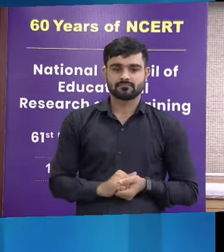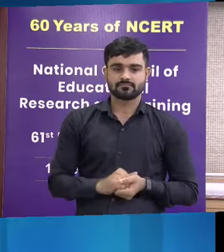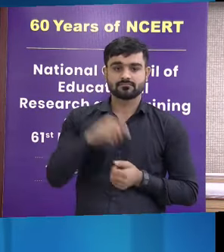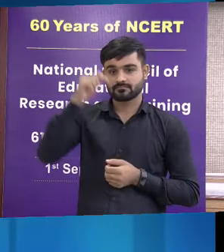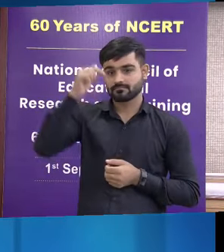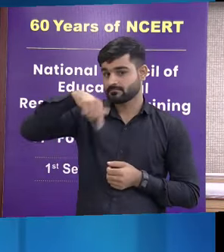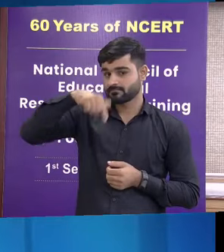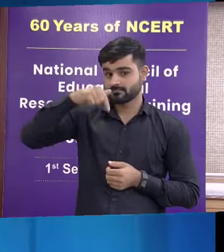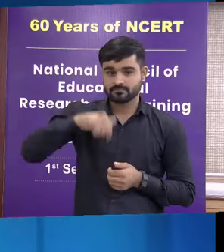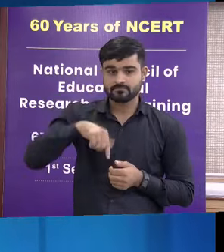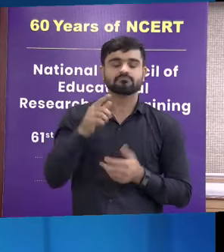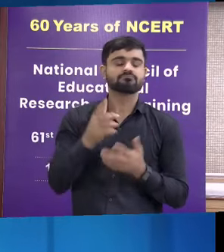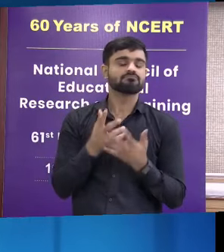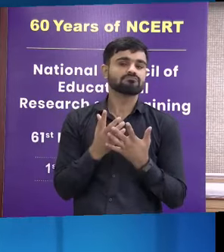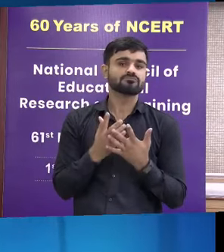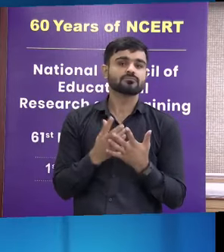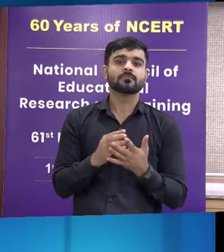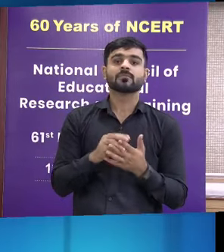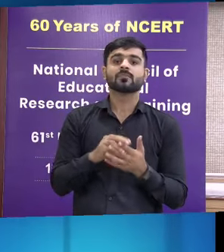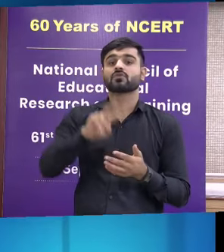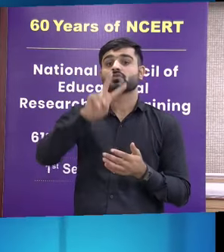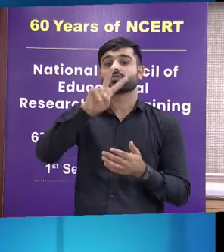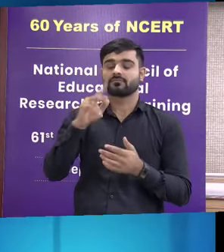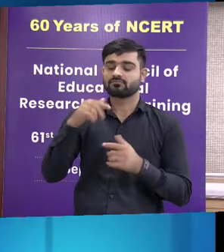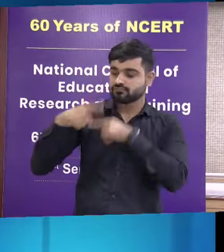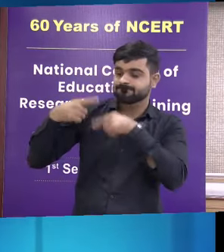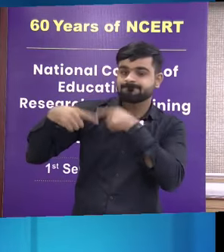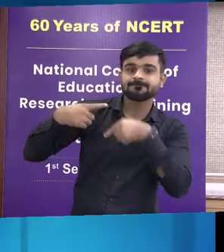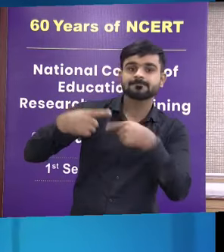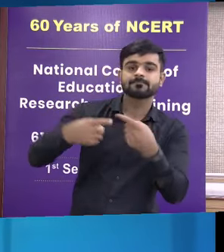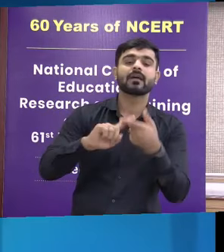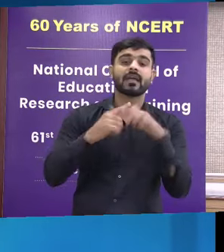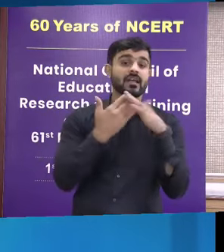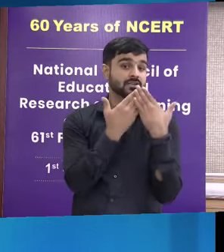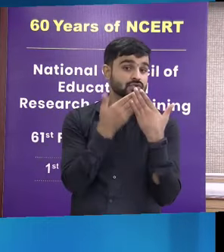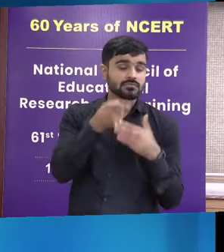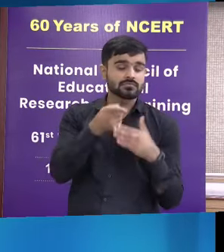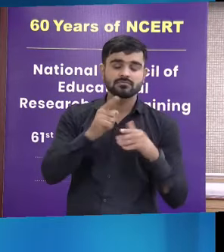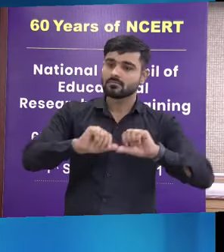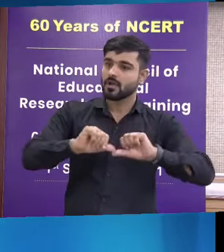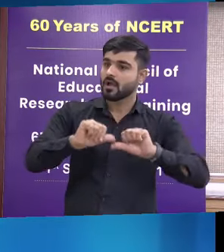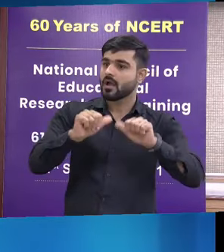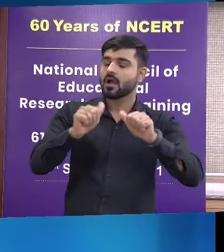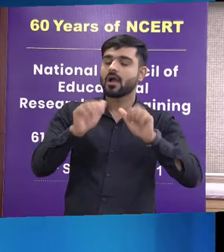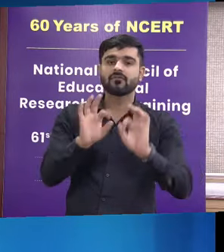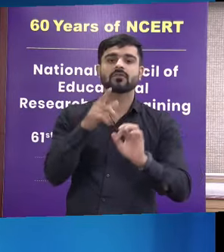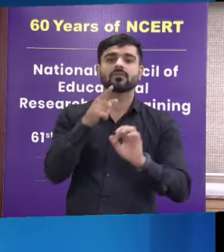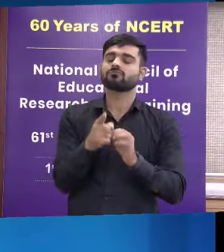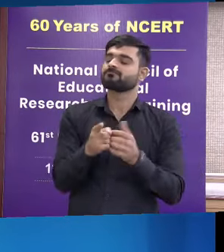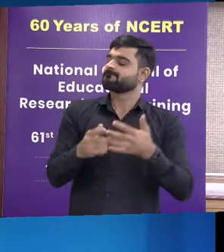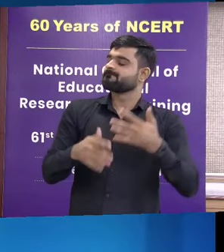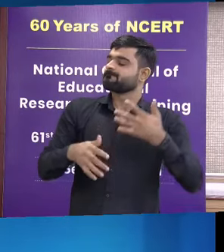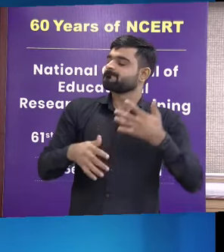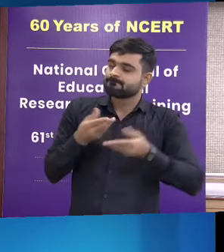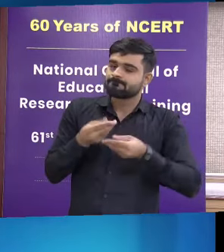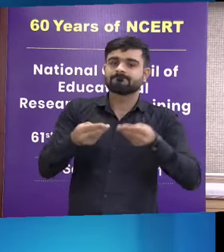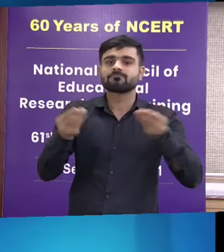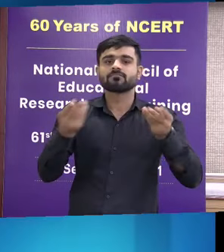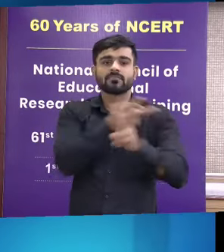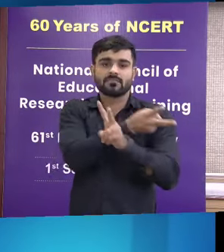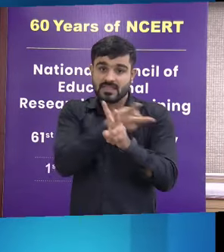Today is the 21st century. Education has to sustain and survive